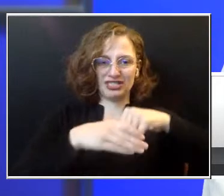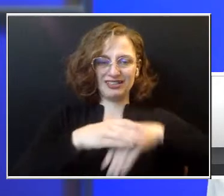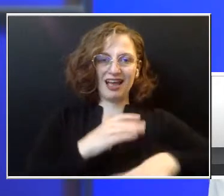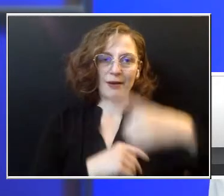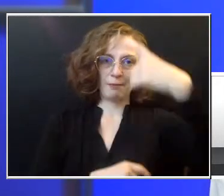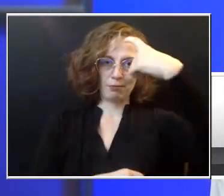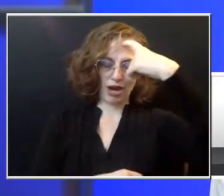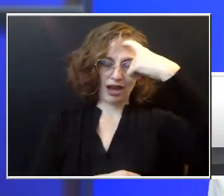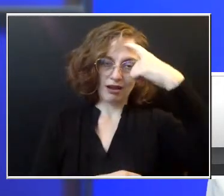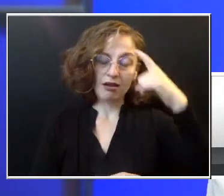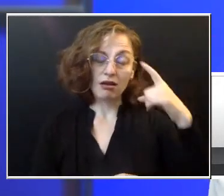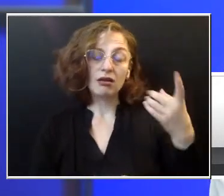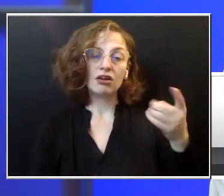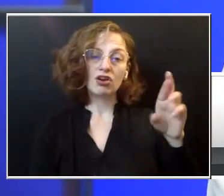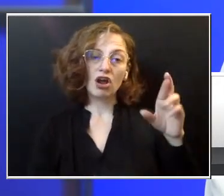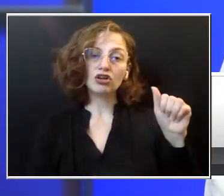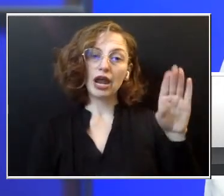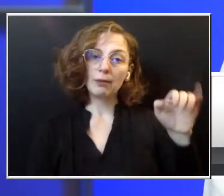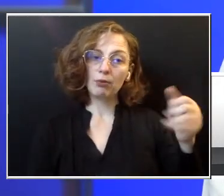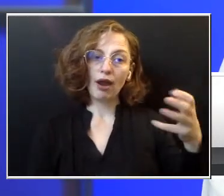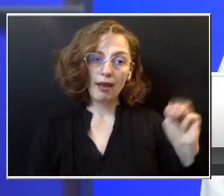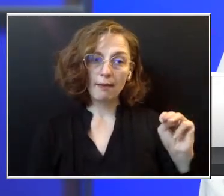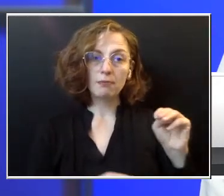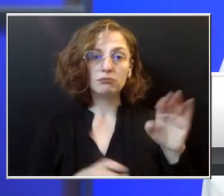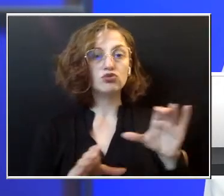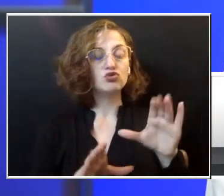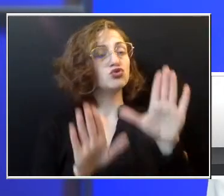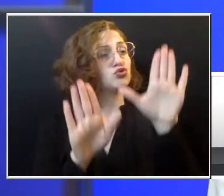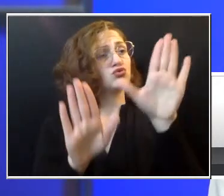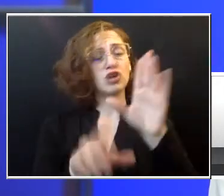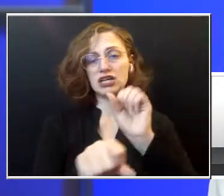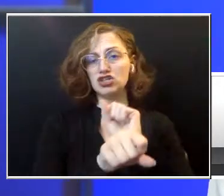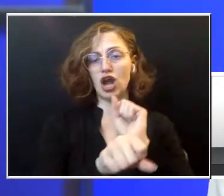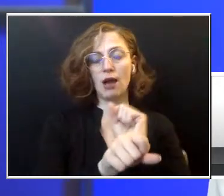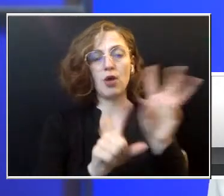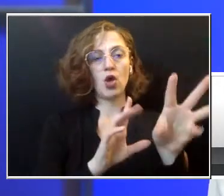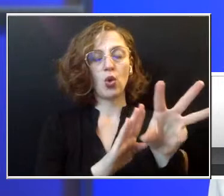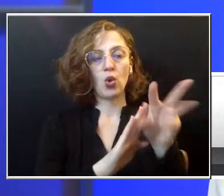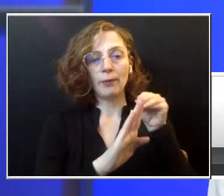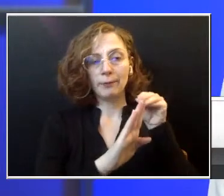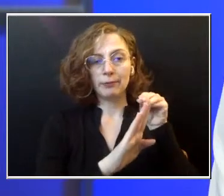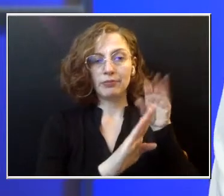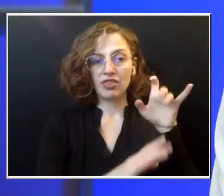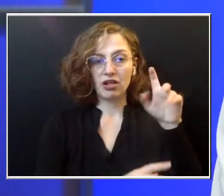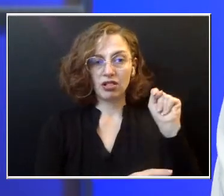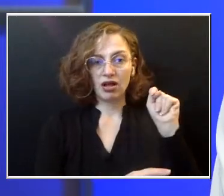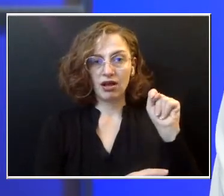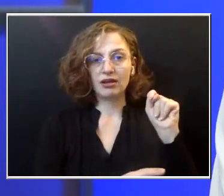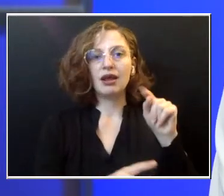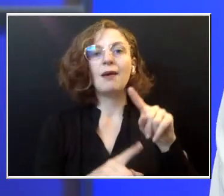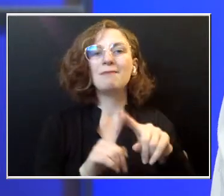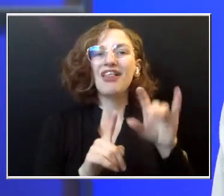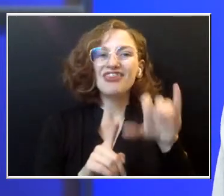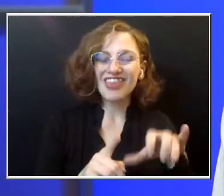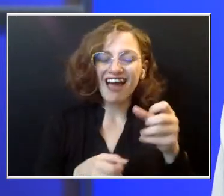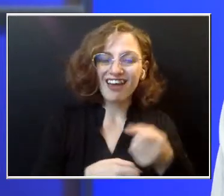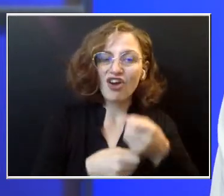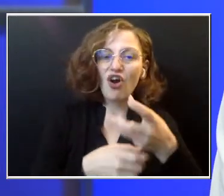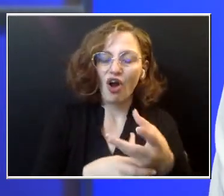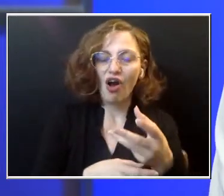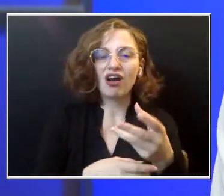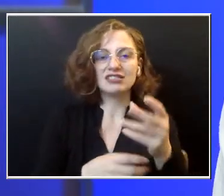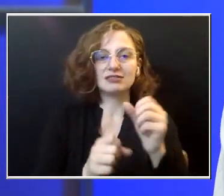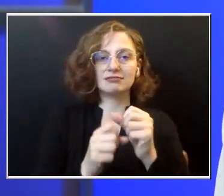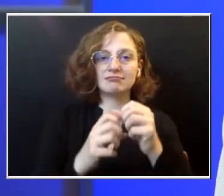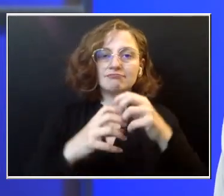there's inflammation and different changes in the pressure in the brain. And you want to keep the pressure in the brain low. And so that's why we do sedation, is to keep the pressure